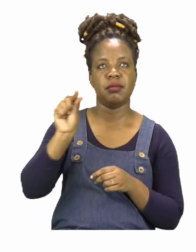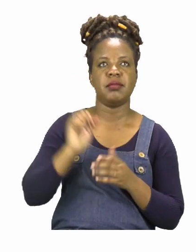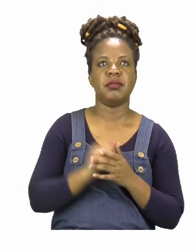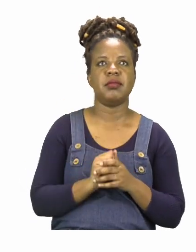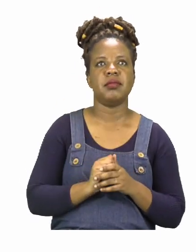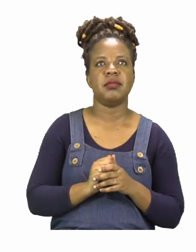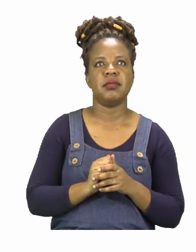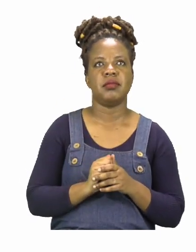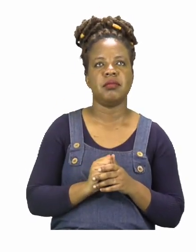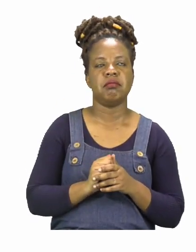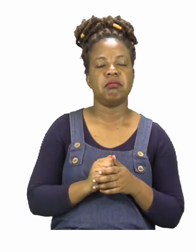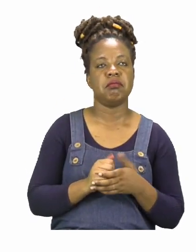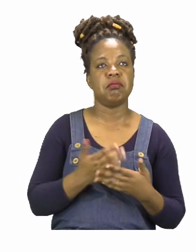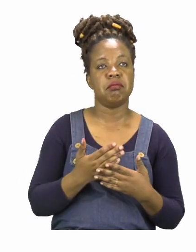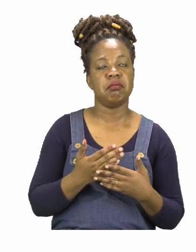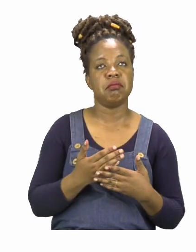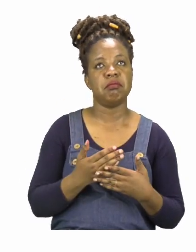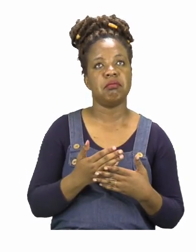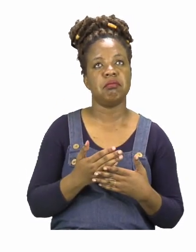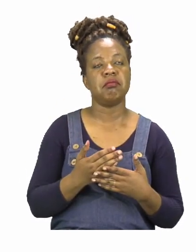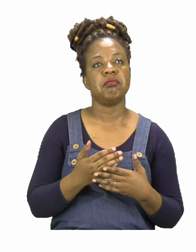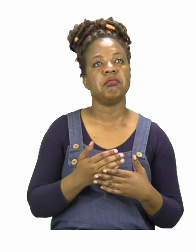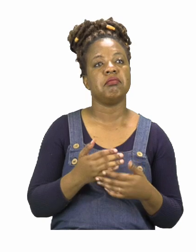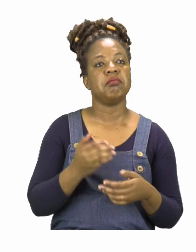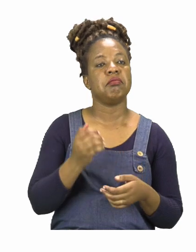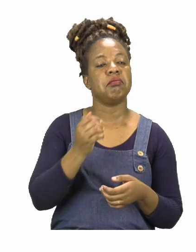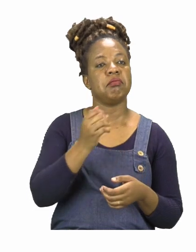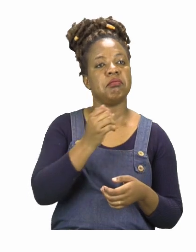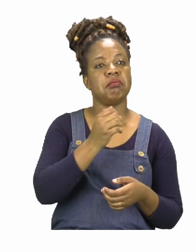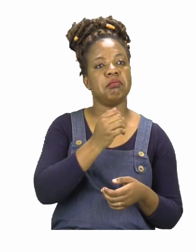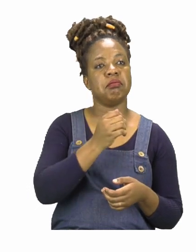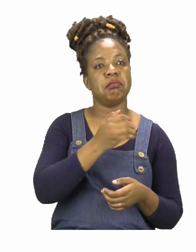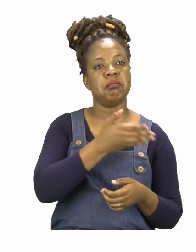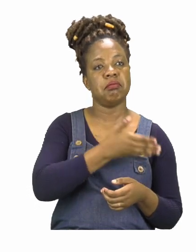Mrs. Botha was sick this afternoon.